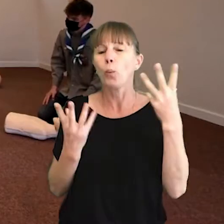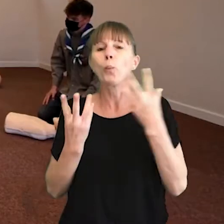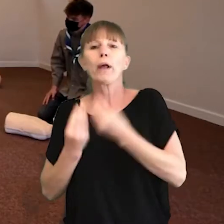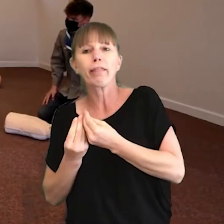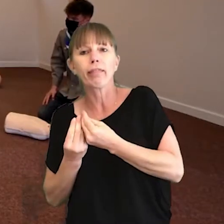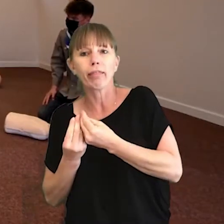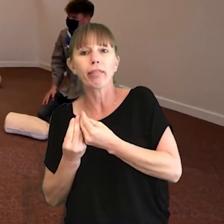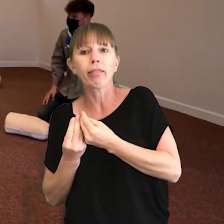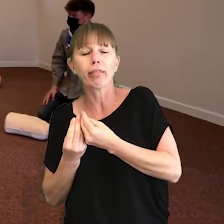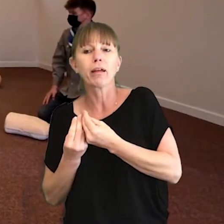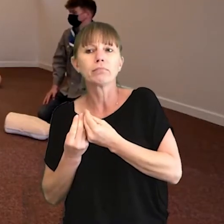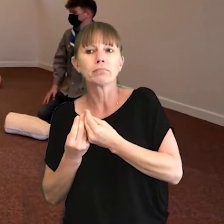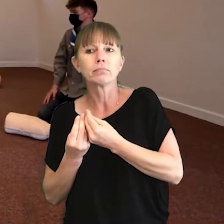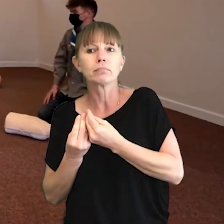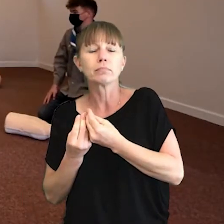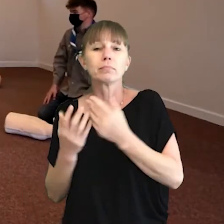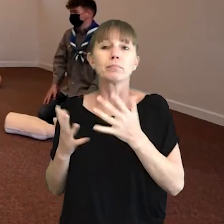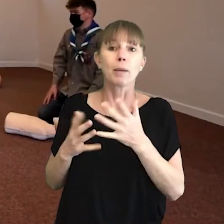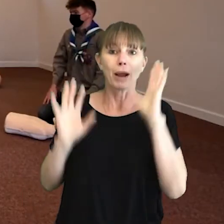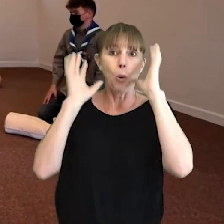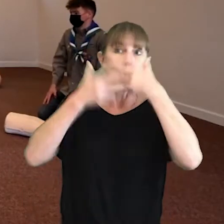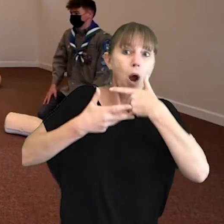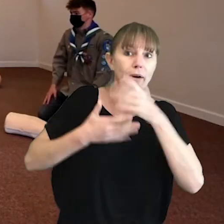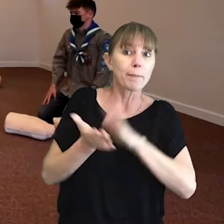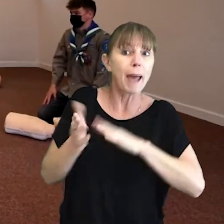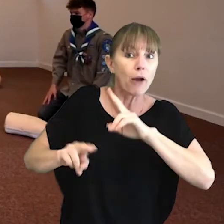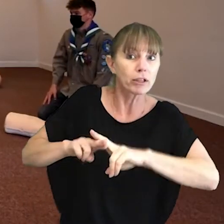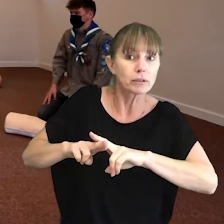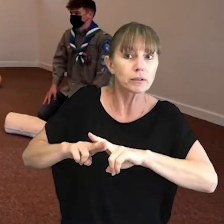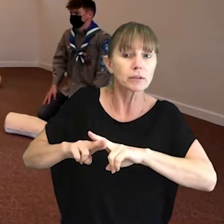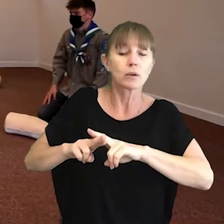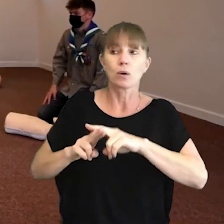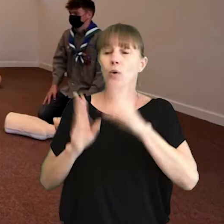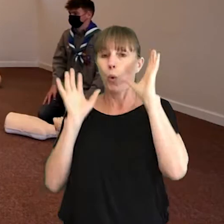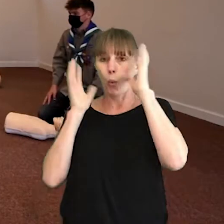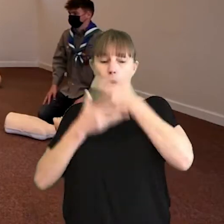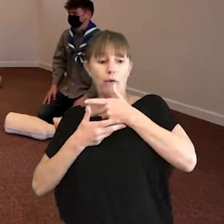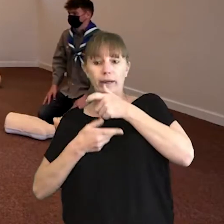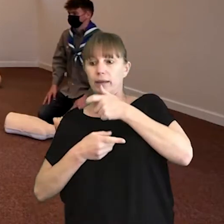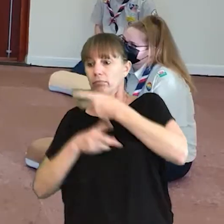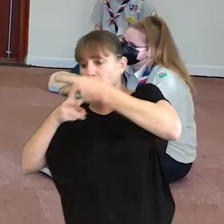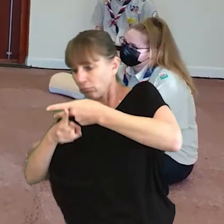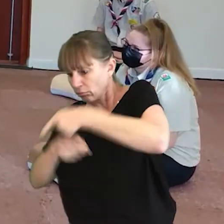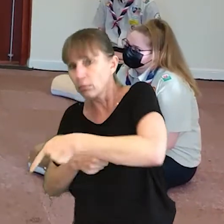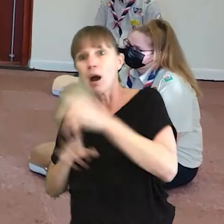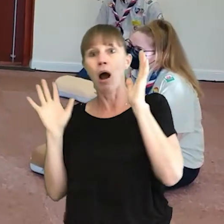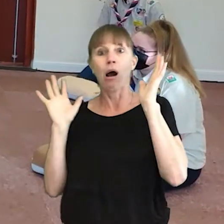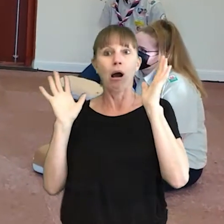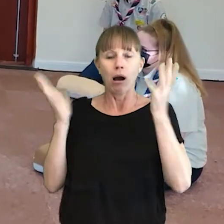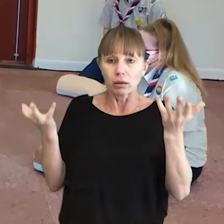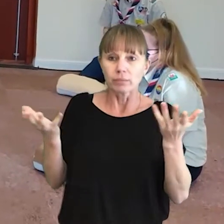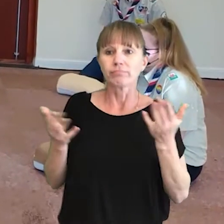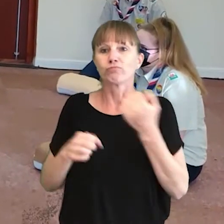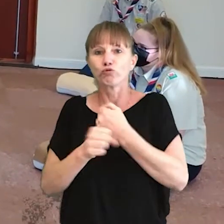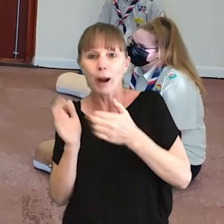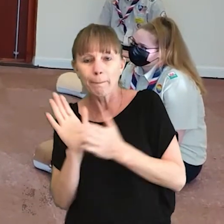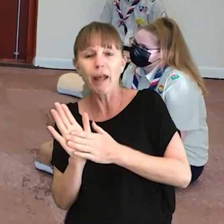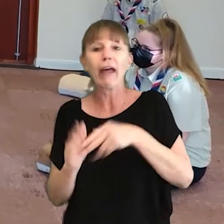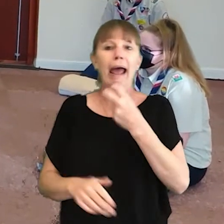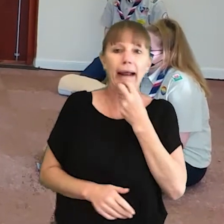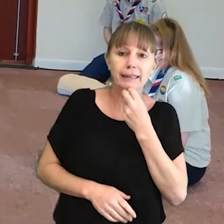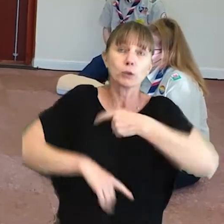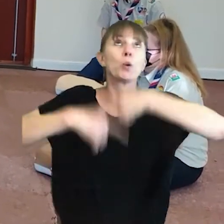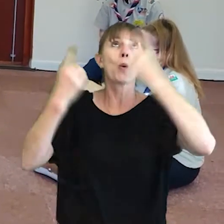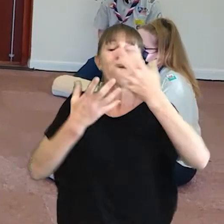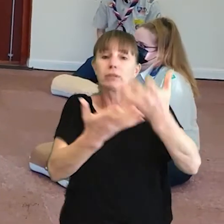junior in this scenario? So worried parents. Worried guardians, worried parents, worried nans, aunties, whoever